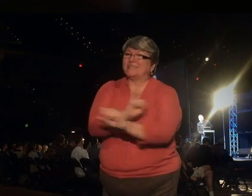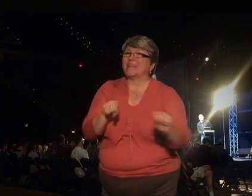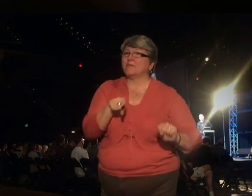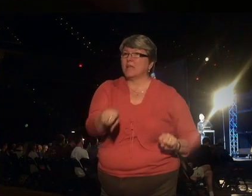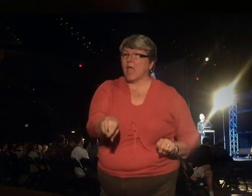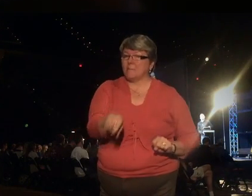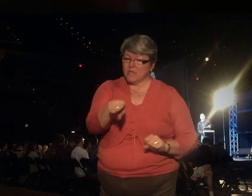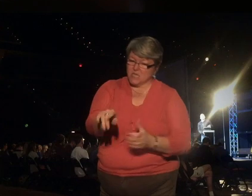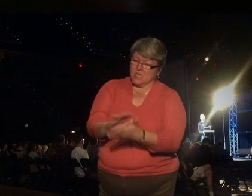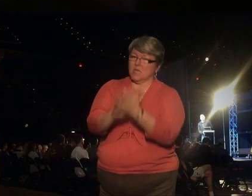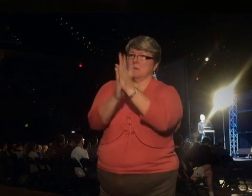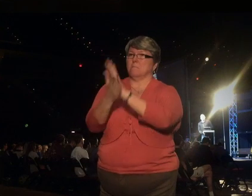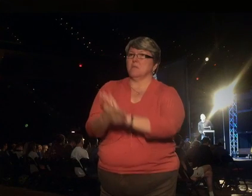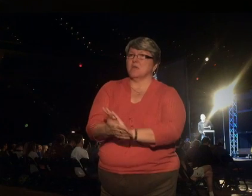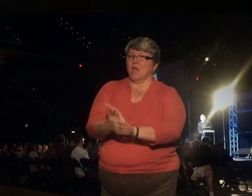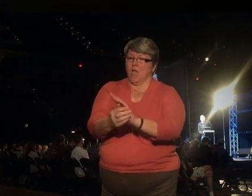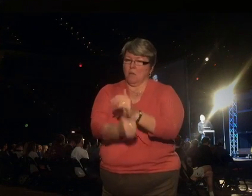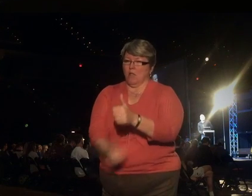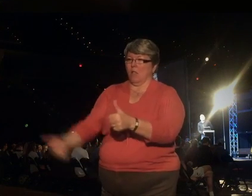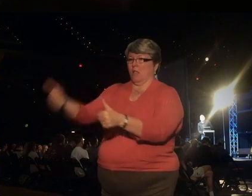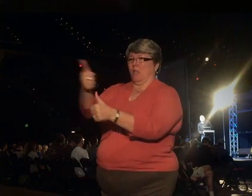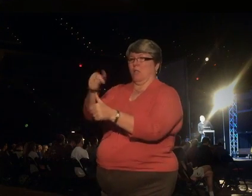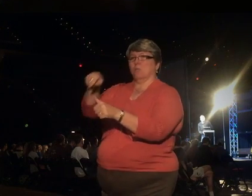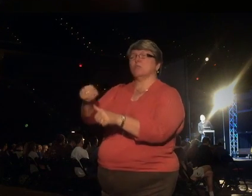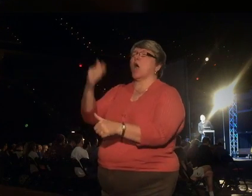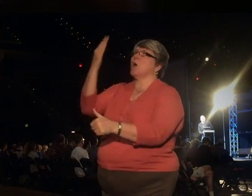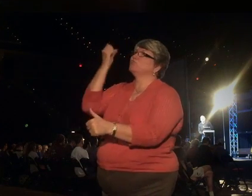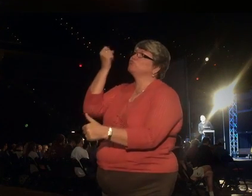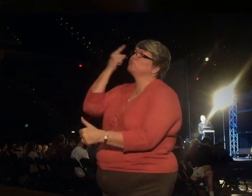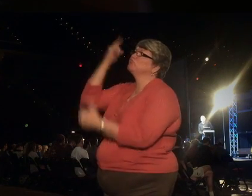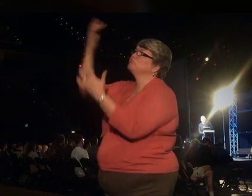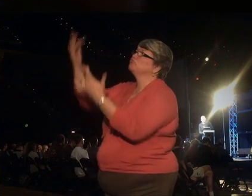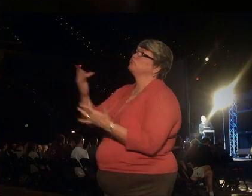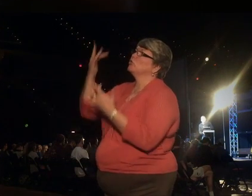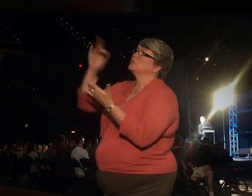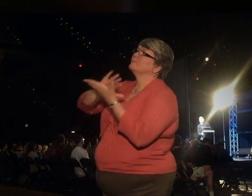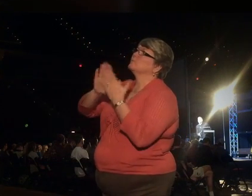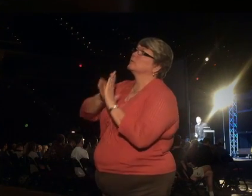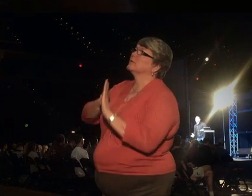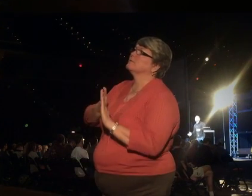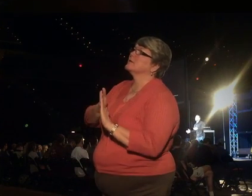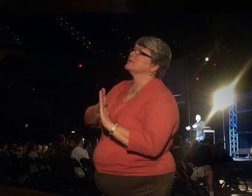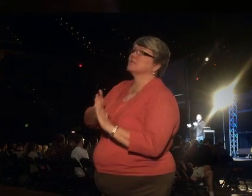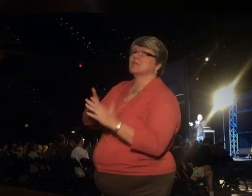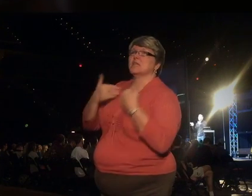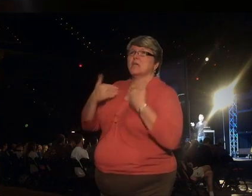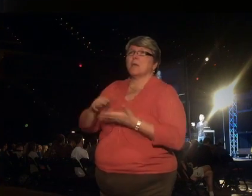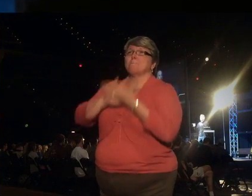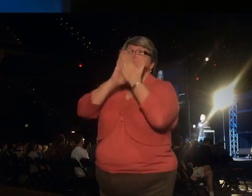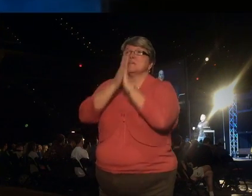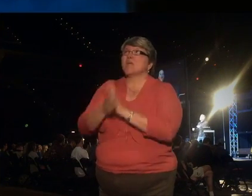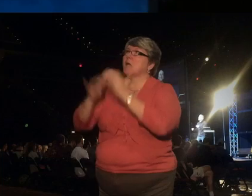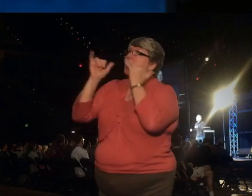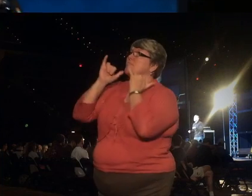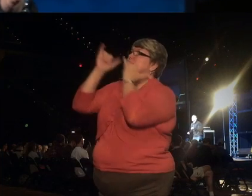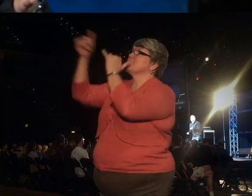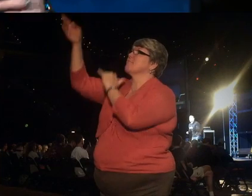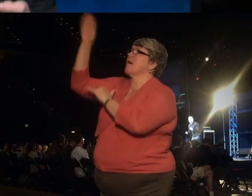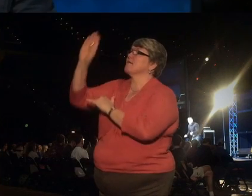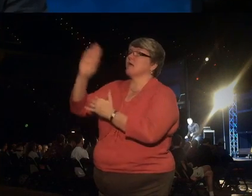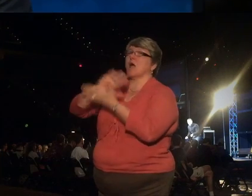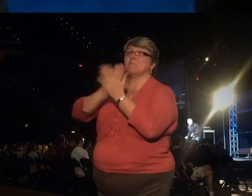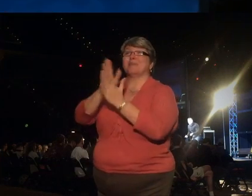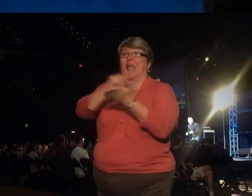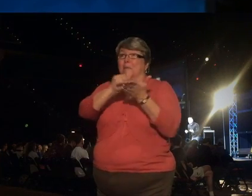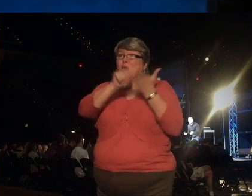who knew the mercy and forgiveness of God and became someone like God and became an author of the New